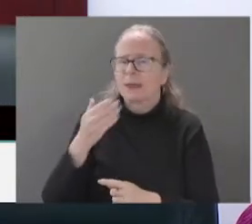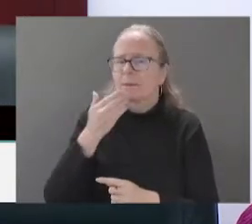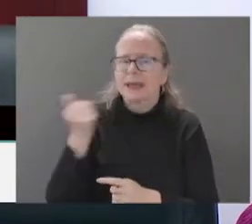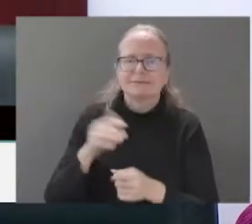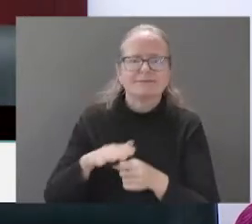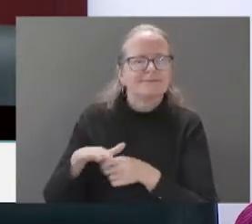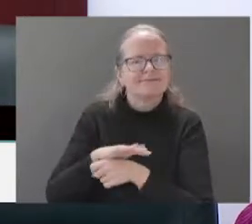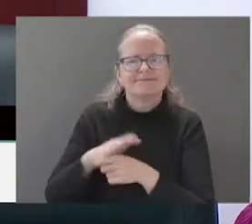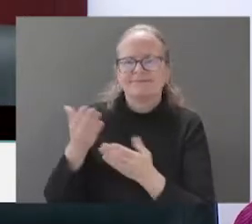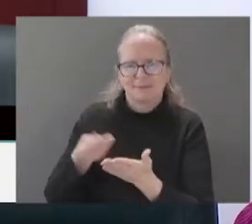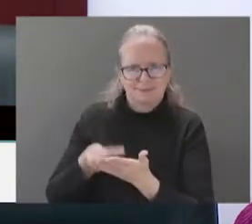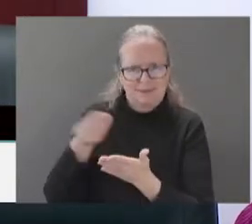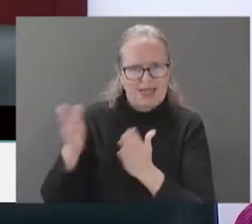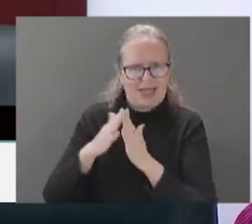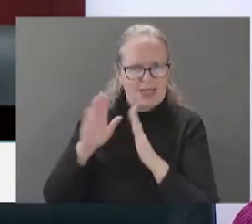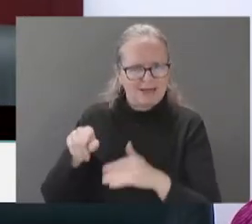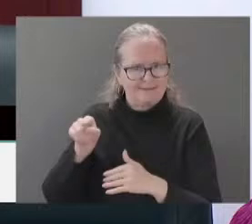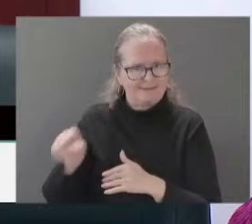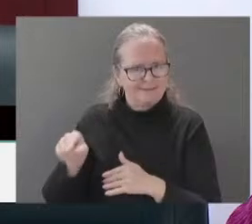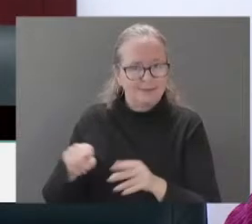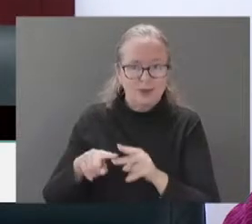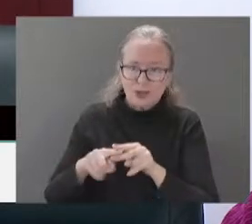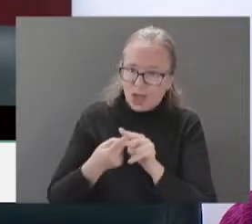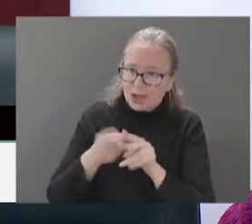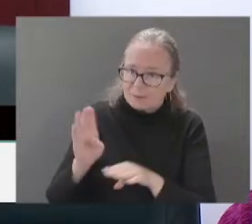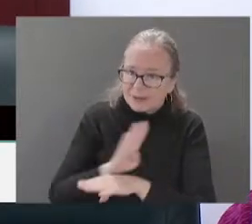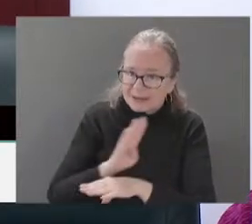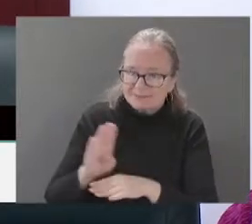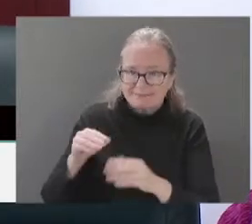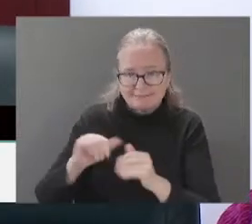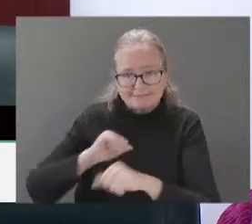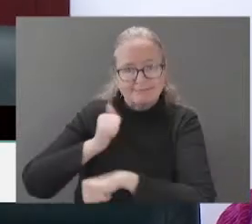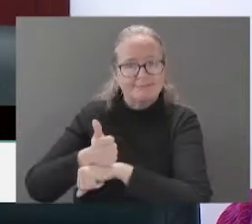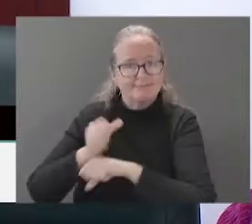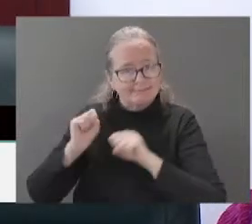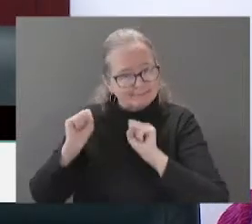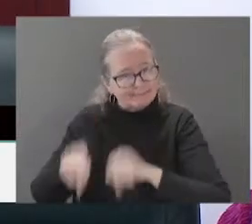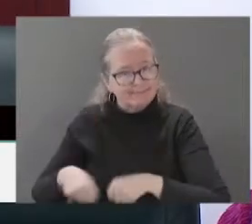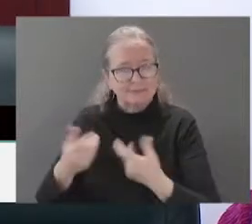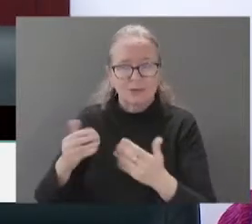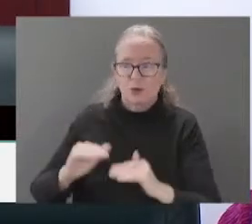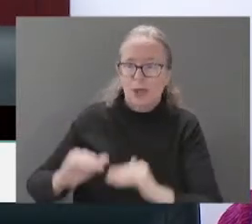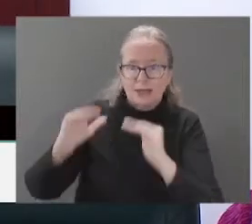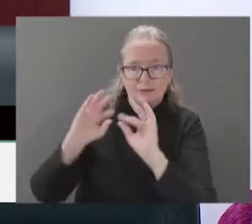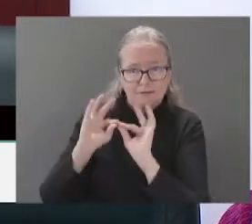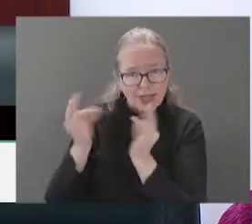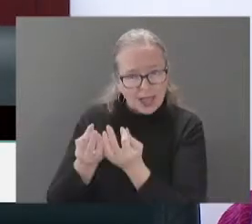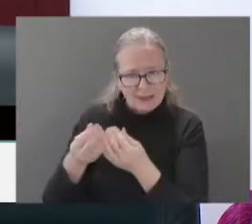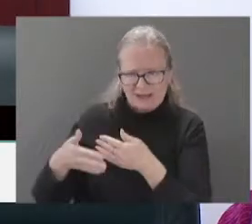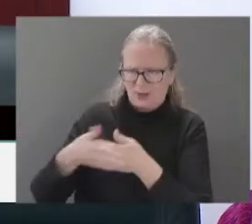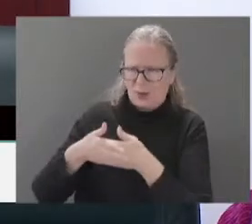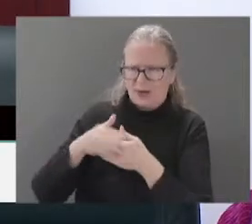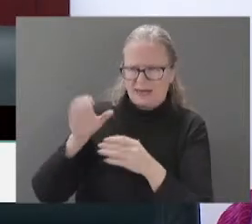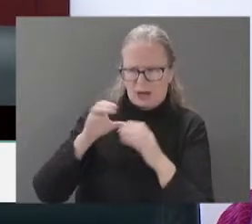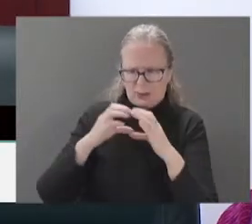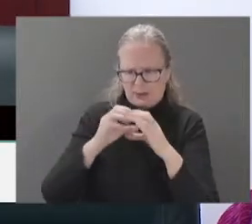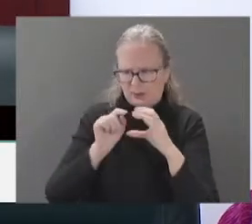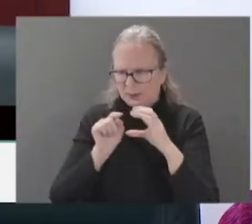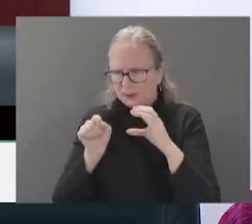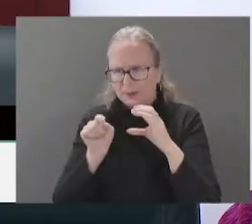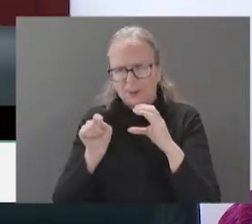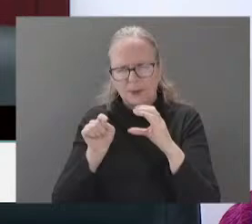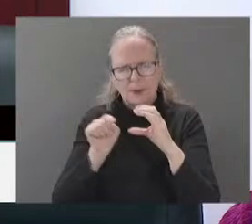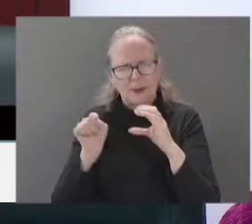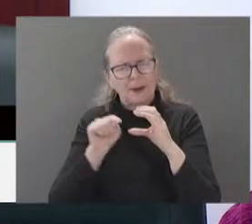a family with its strong rural Roots close proximity to Calgary and incredible investments in the area such as to havin